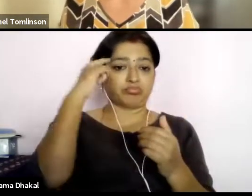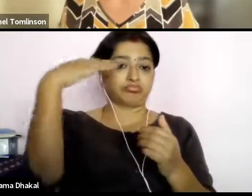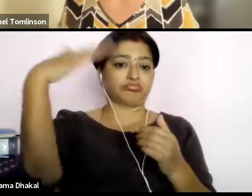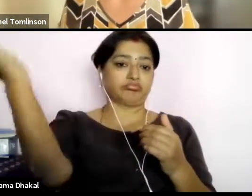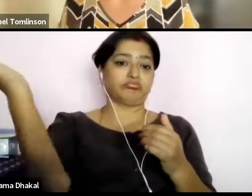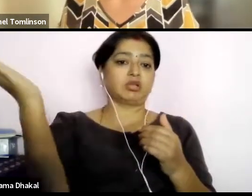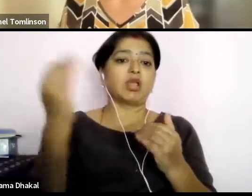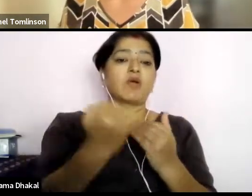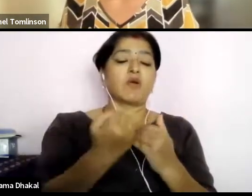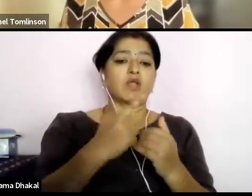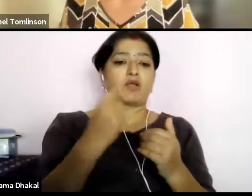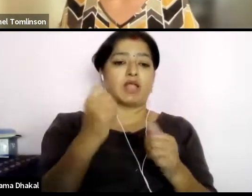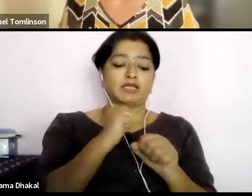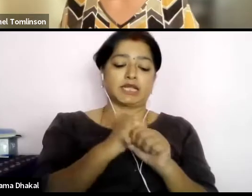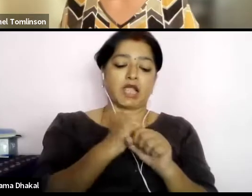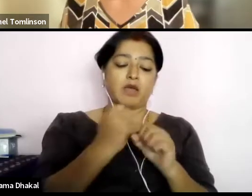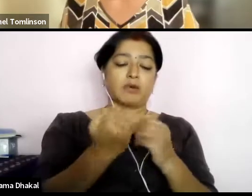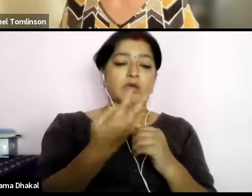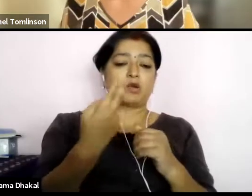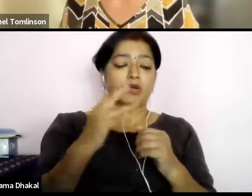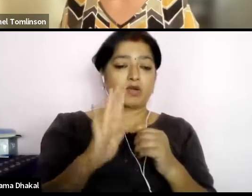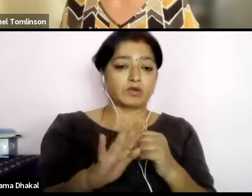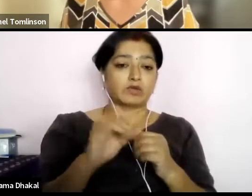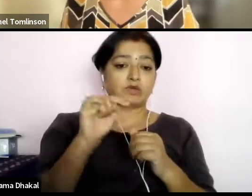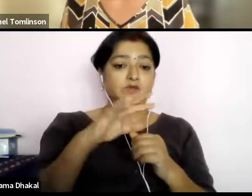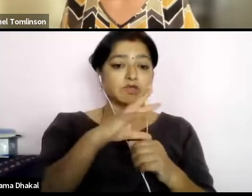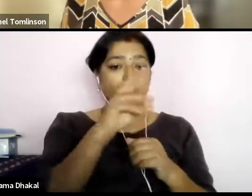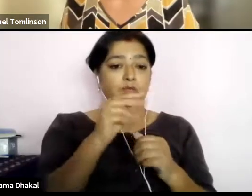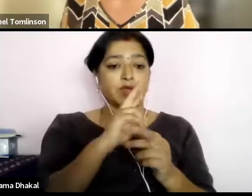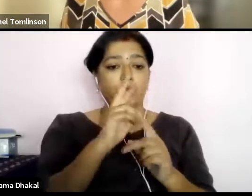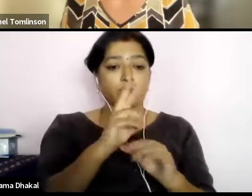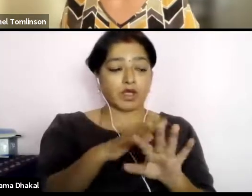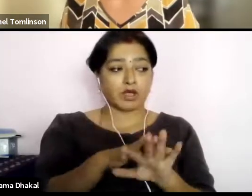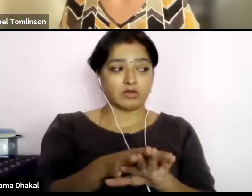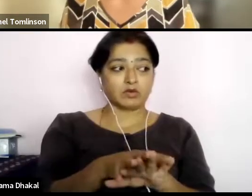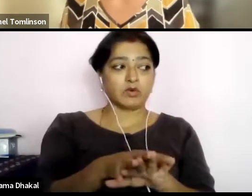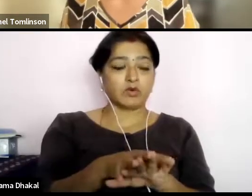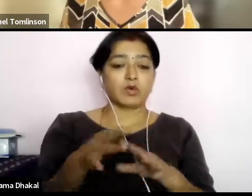all this is a challenge. And